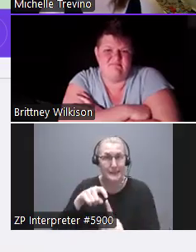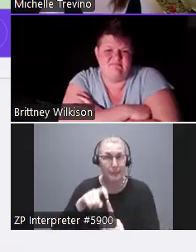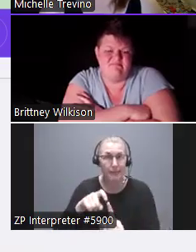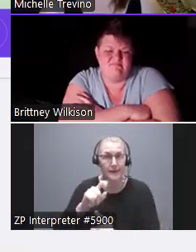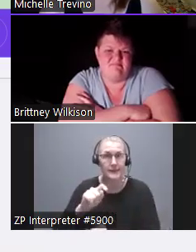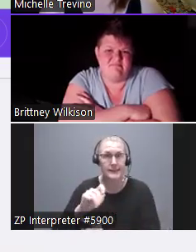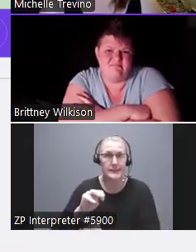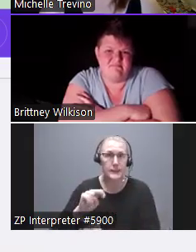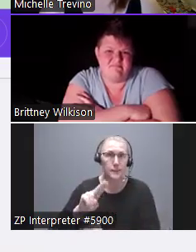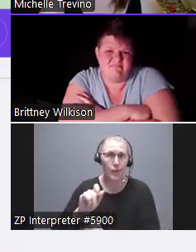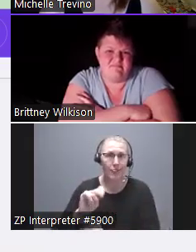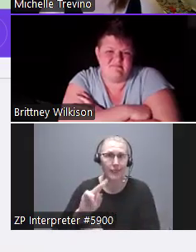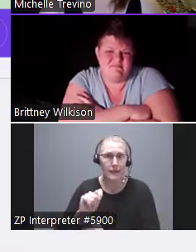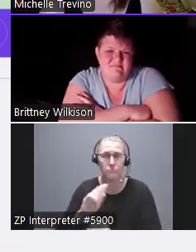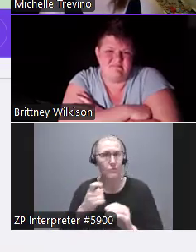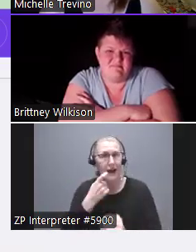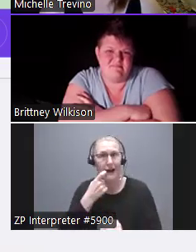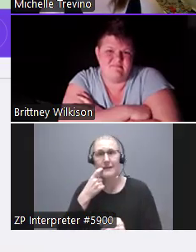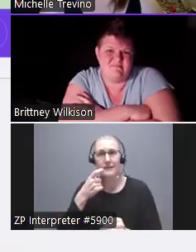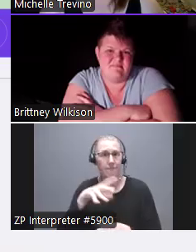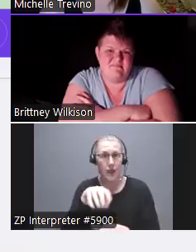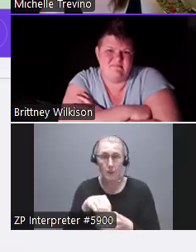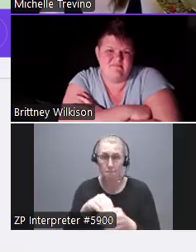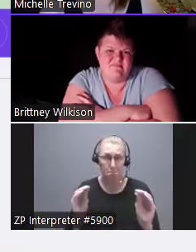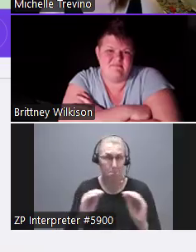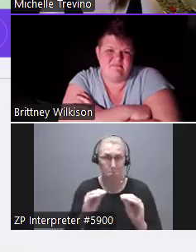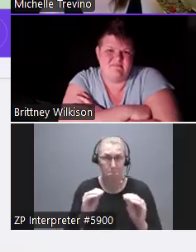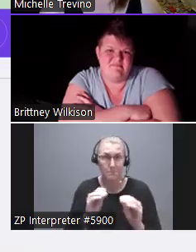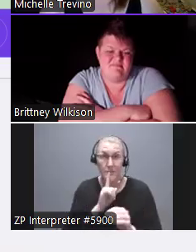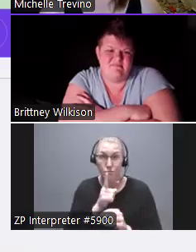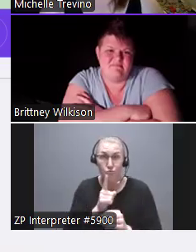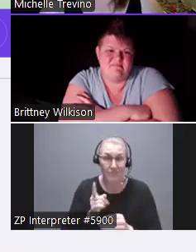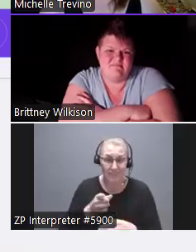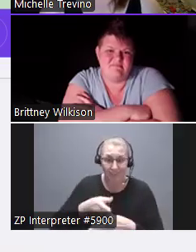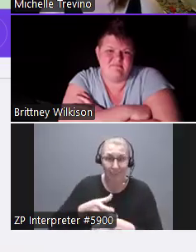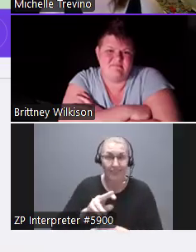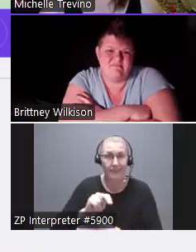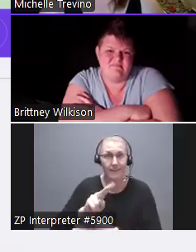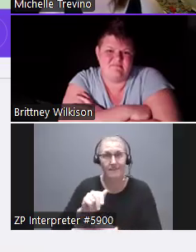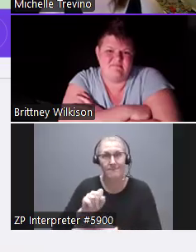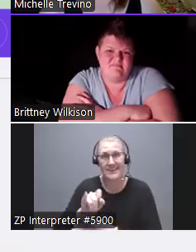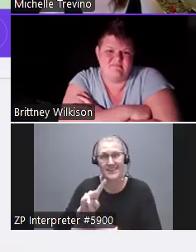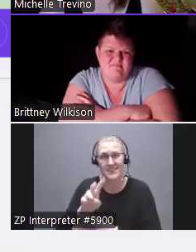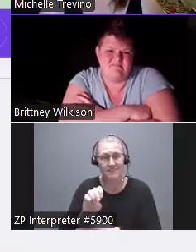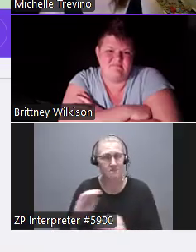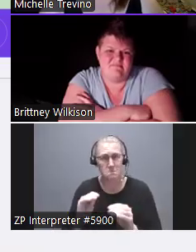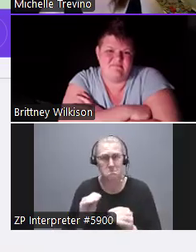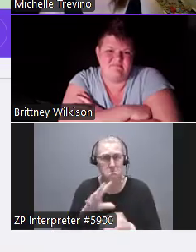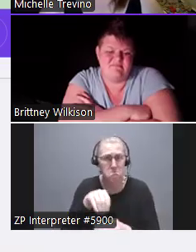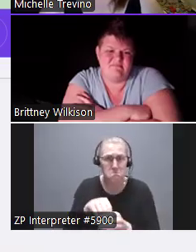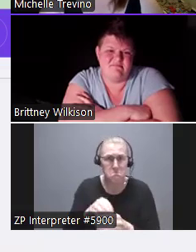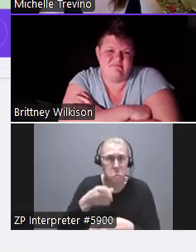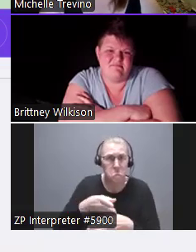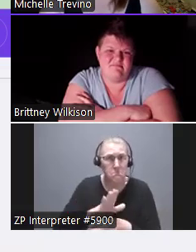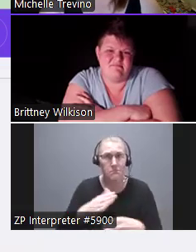nothing addictive, and it's non-invasive. So it's not going to